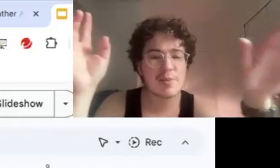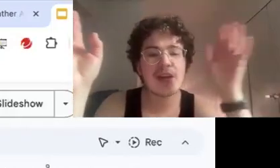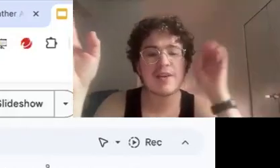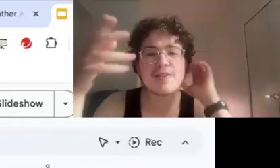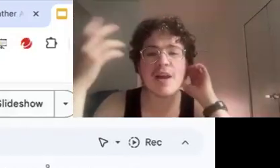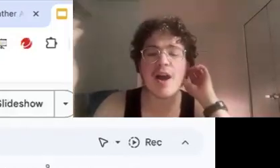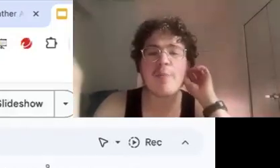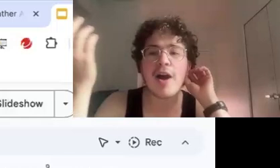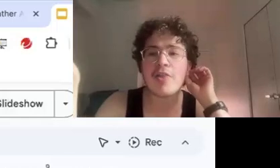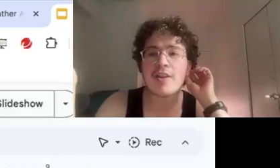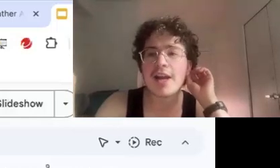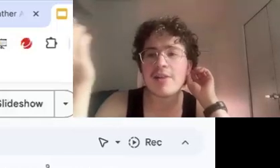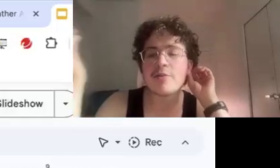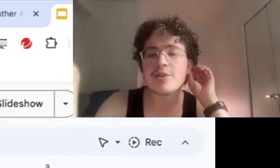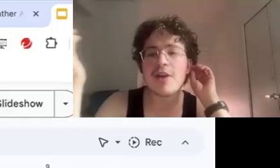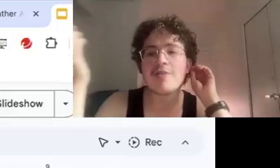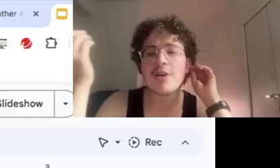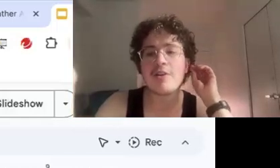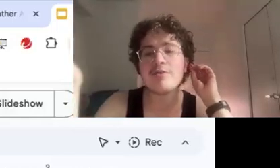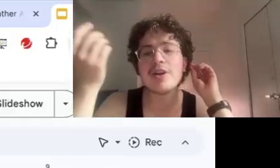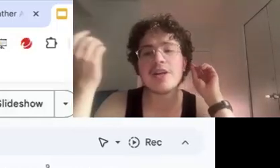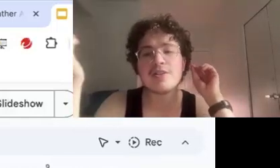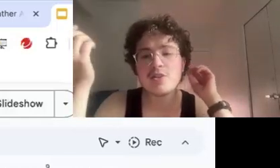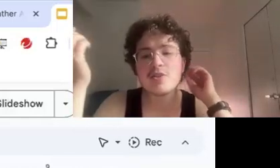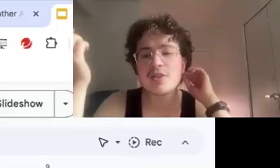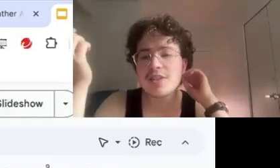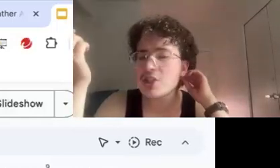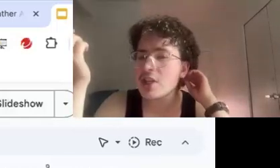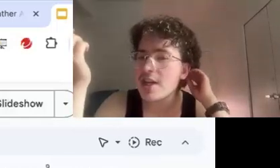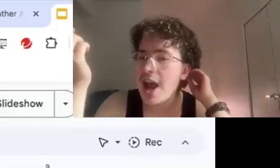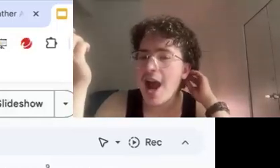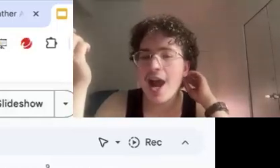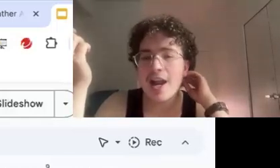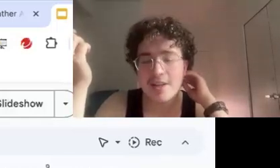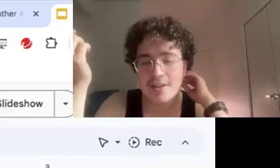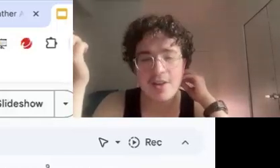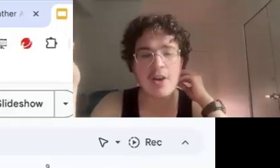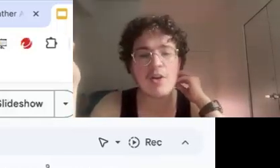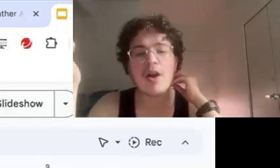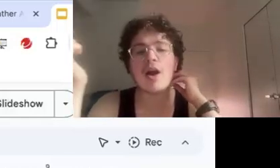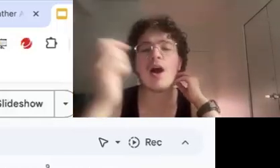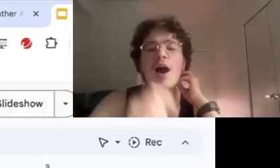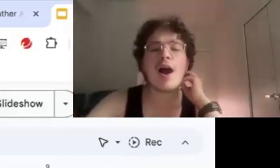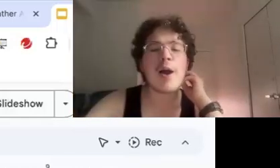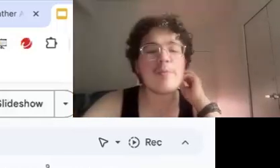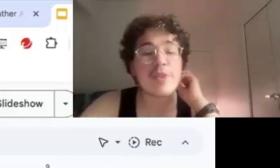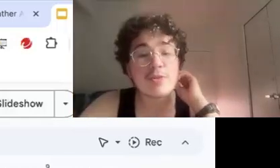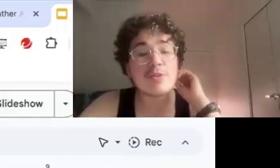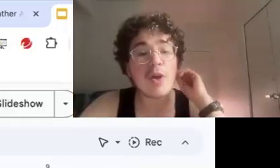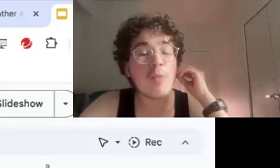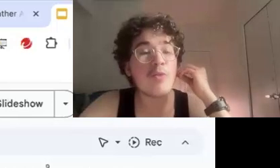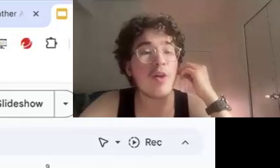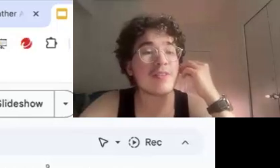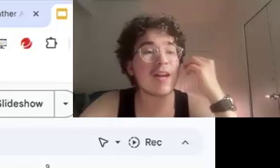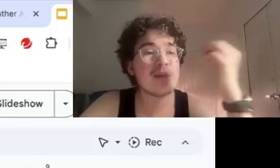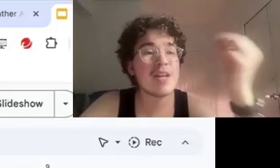digital file of an old issue of the Bay Area Reporter where allegations of abuse